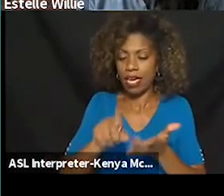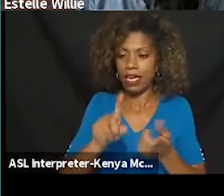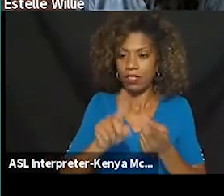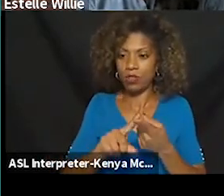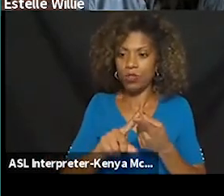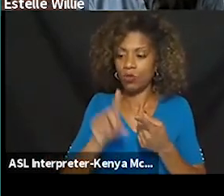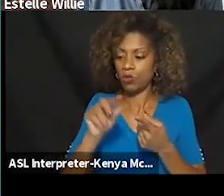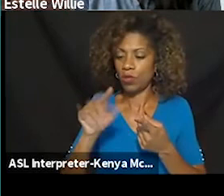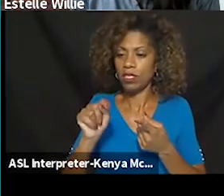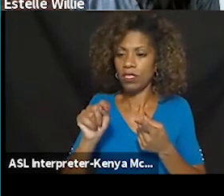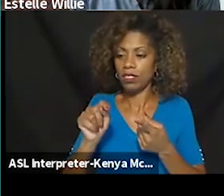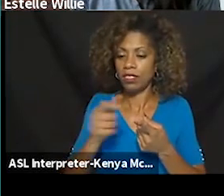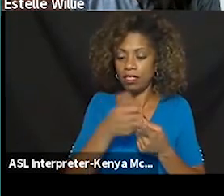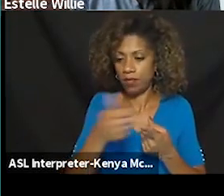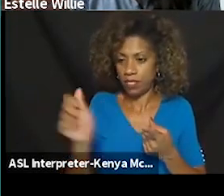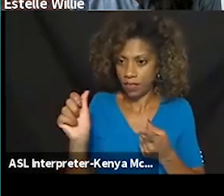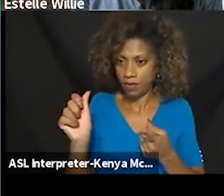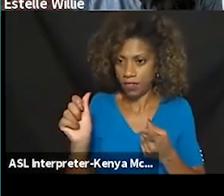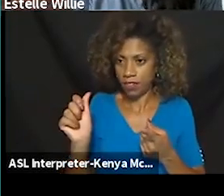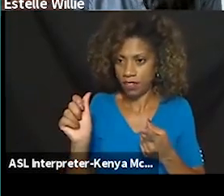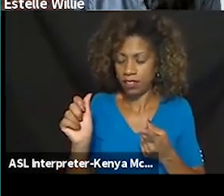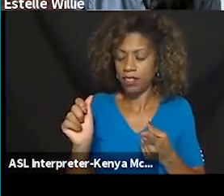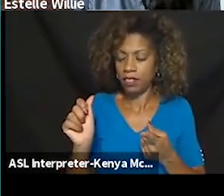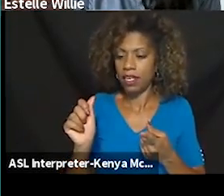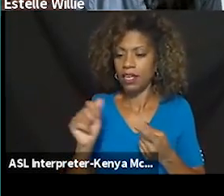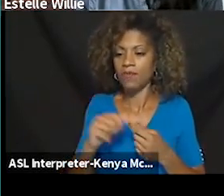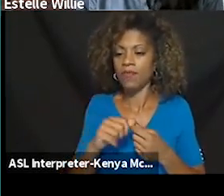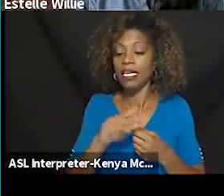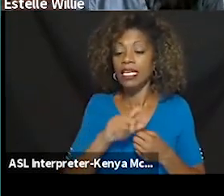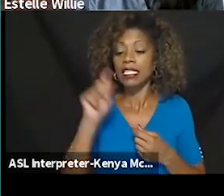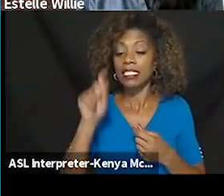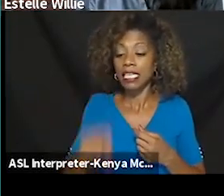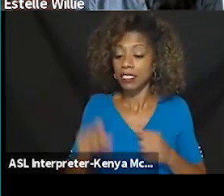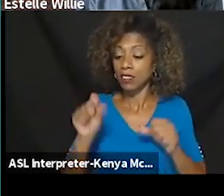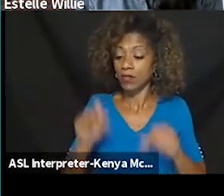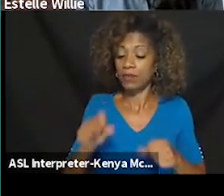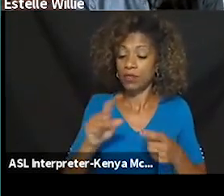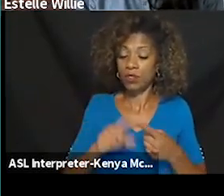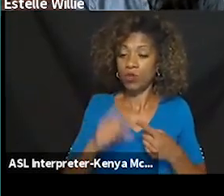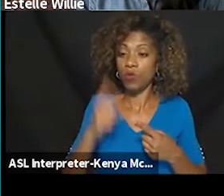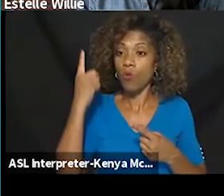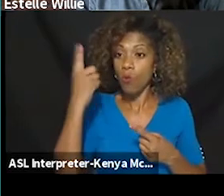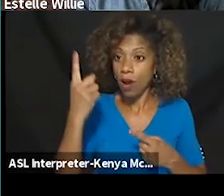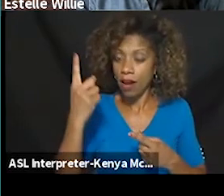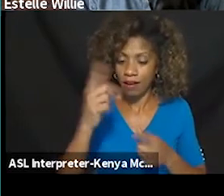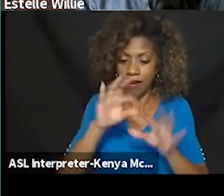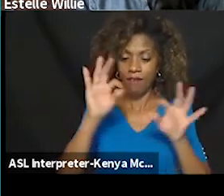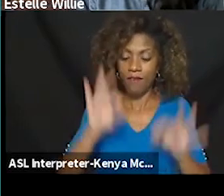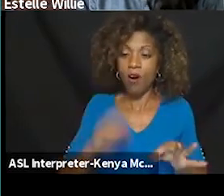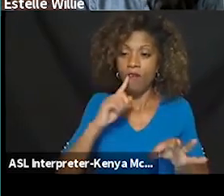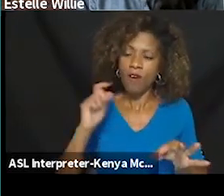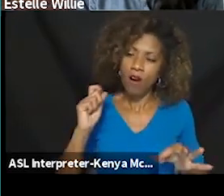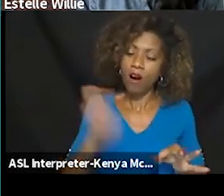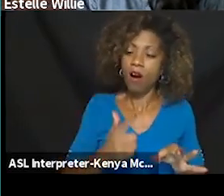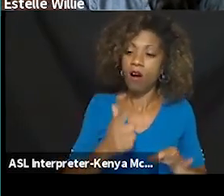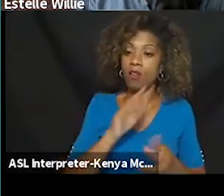to actually do a blanket CLIA waiver for the entire state for schools to implement testing. And actually, so many